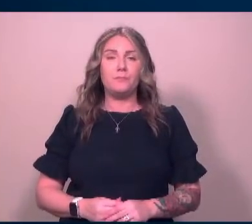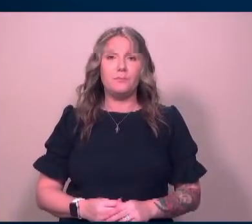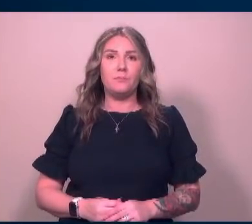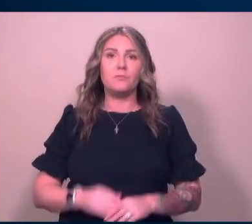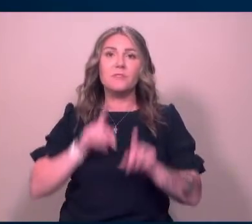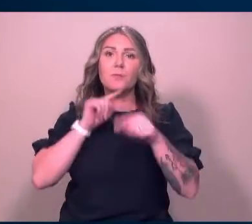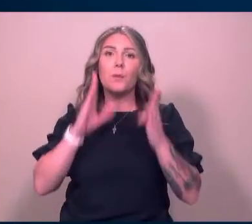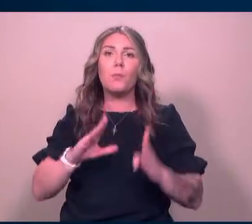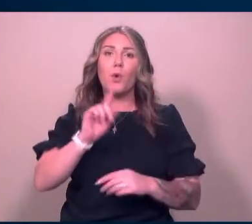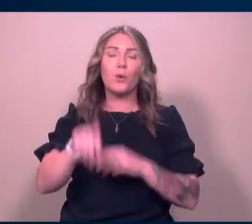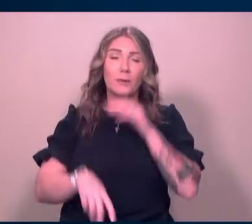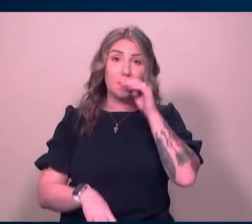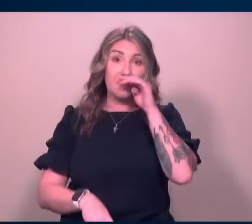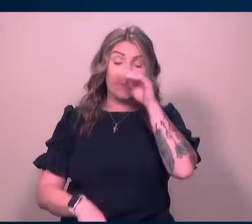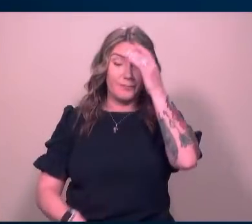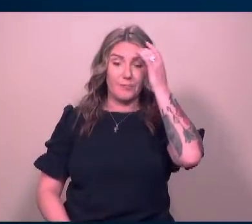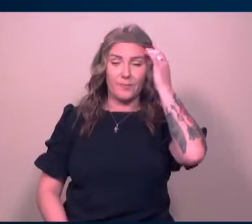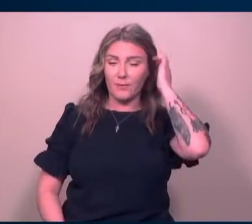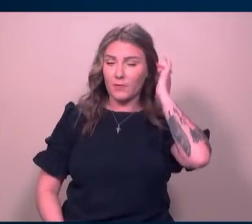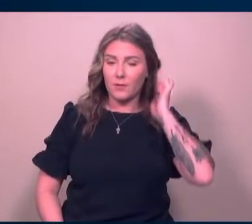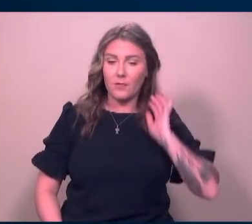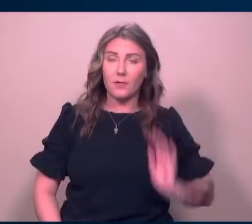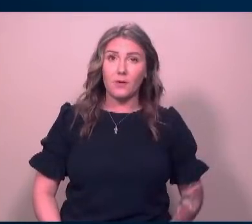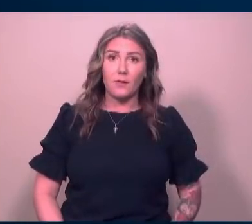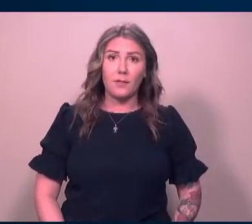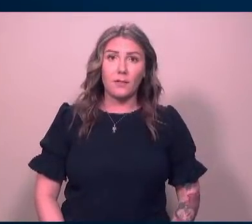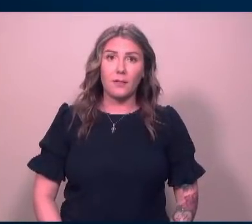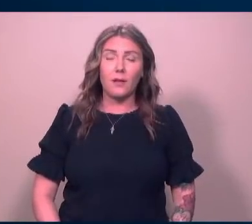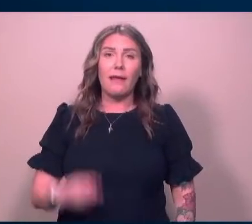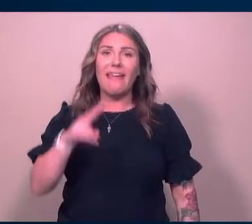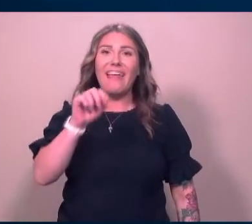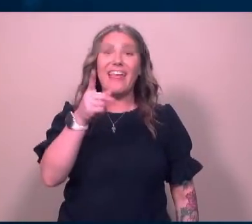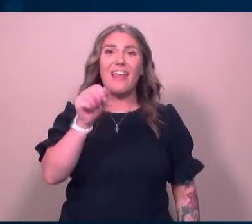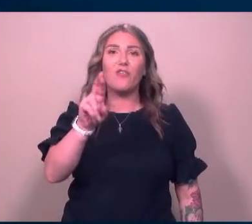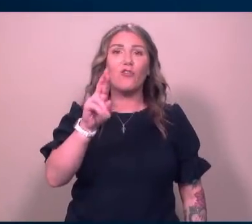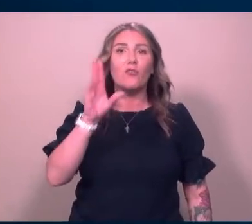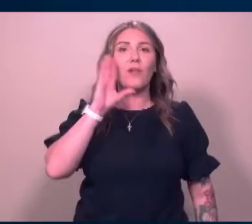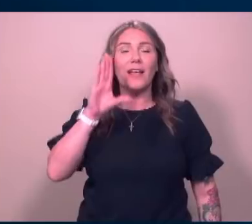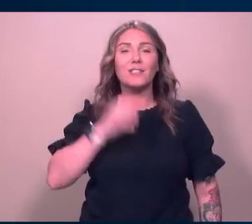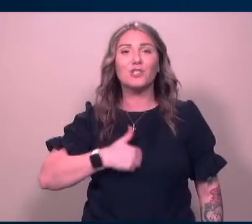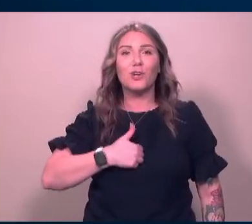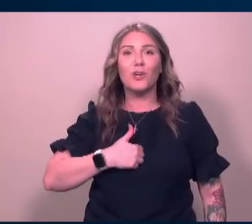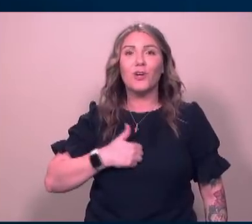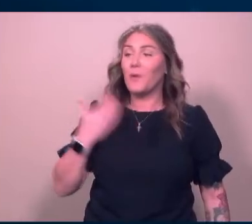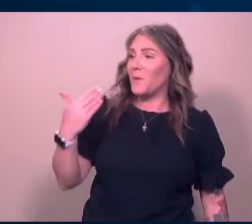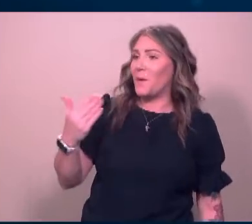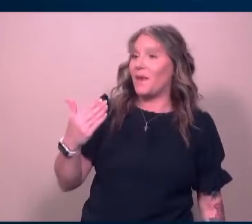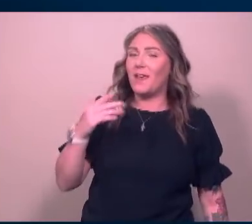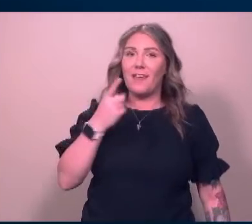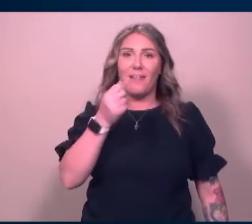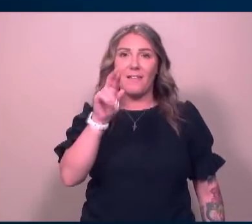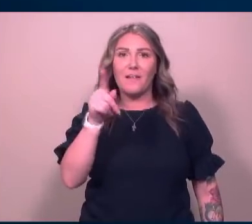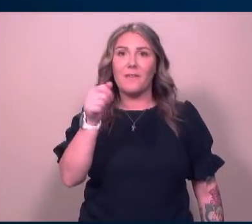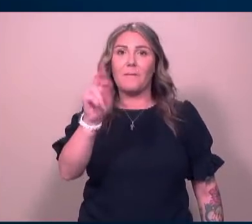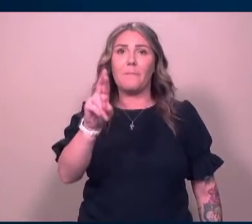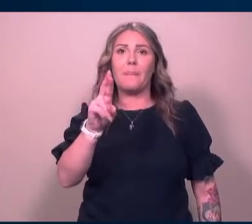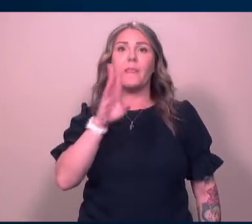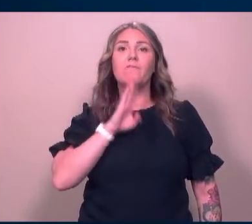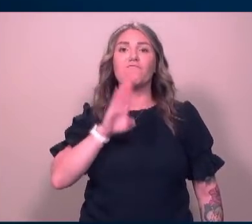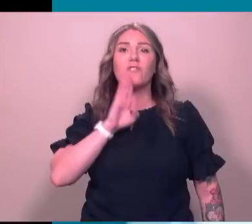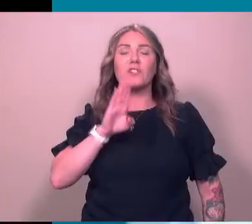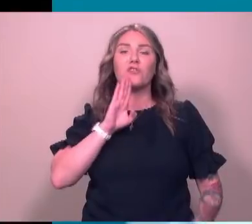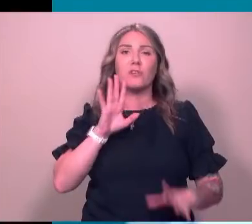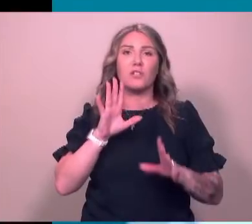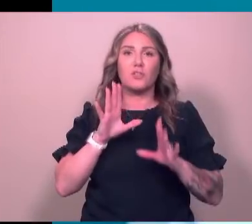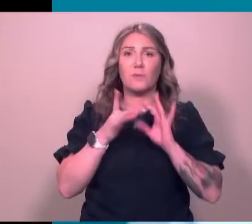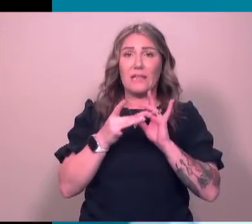Reporter question, please. Hi, Go ahead, Heather Jim. Hollingworth. Oh, sorry. Go ahead, Heather. I was just going to say Please. another frustration related